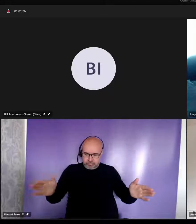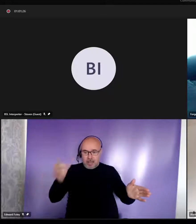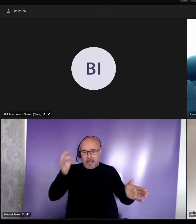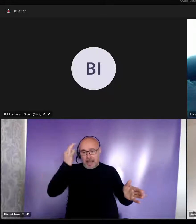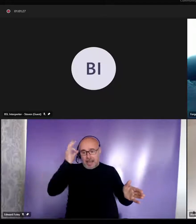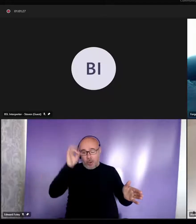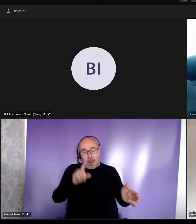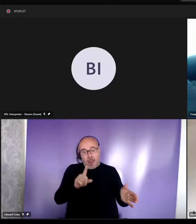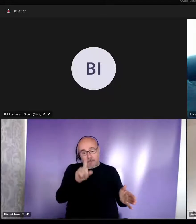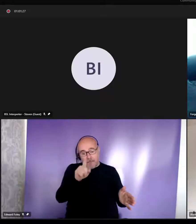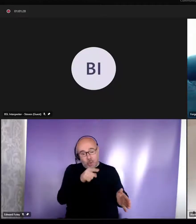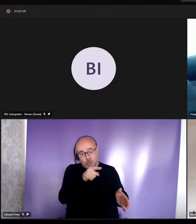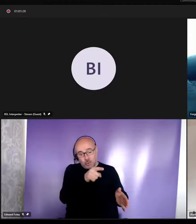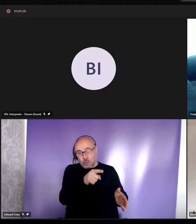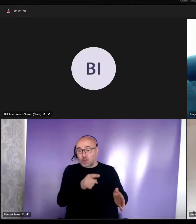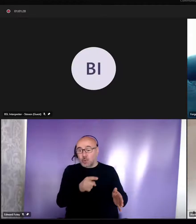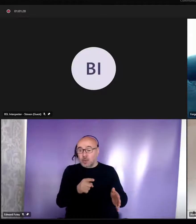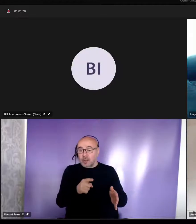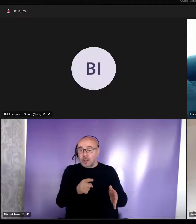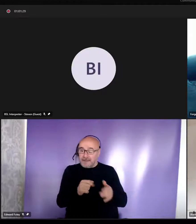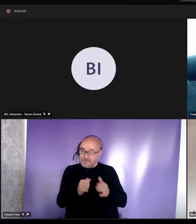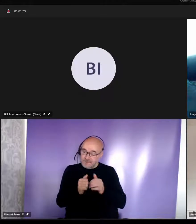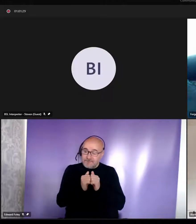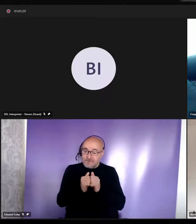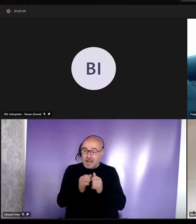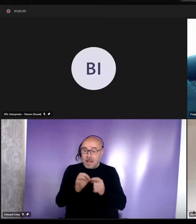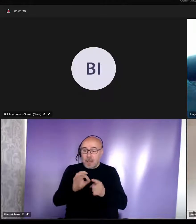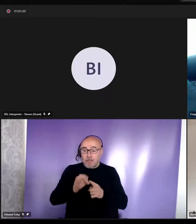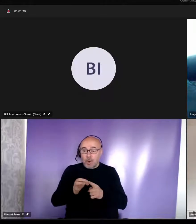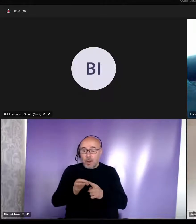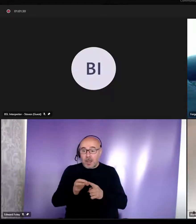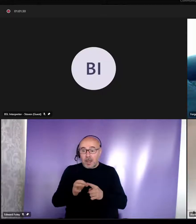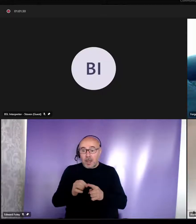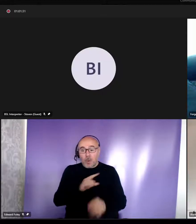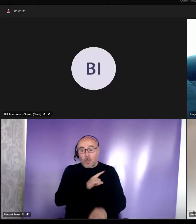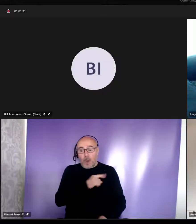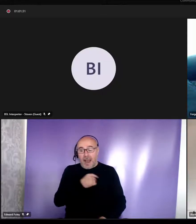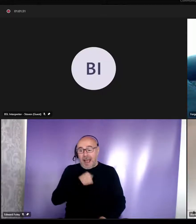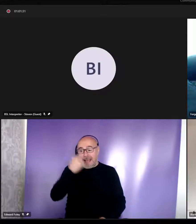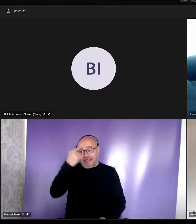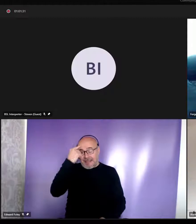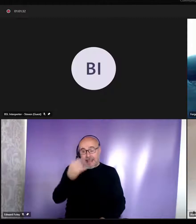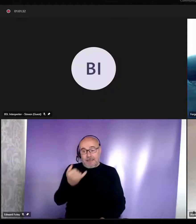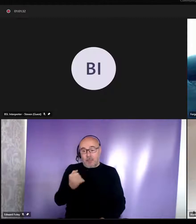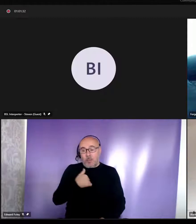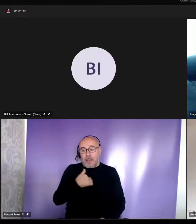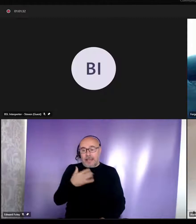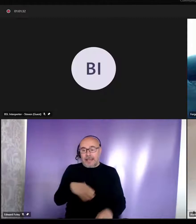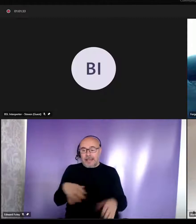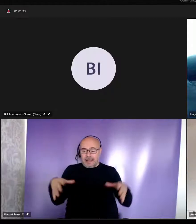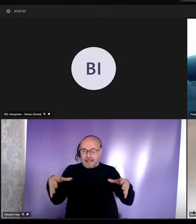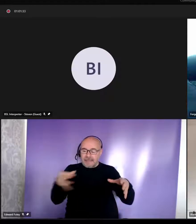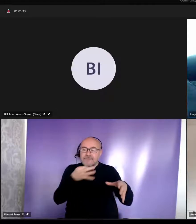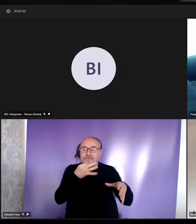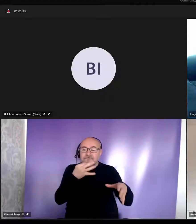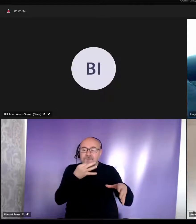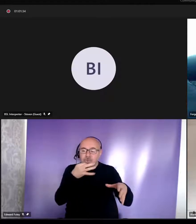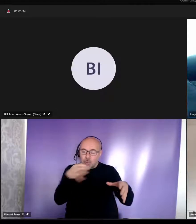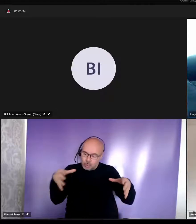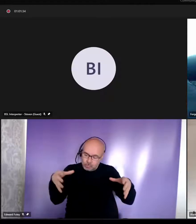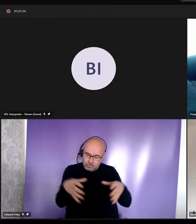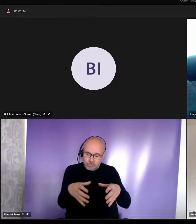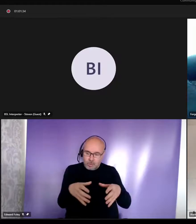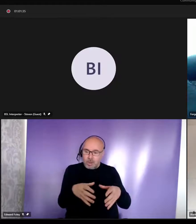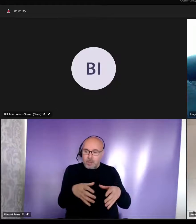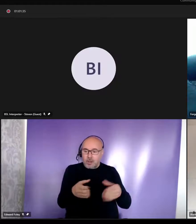because it would suggest then that we need to keep a much smaller amount of pool cars. But based on